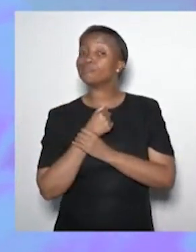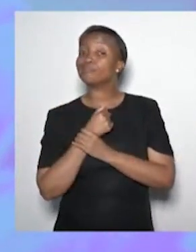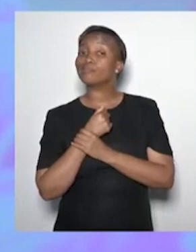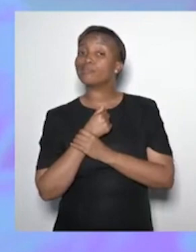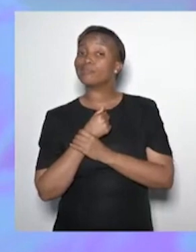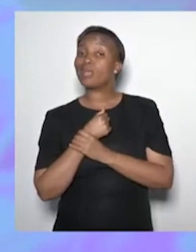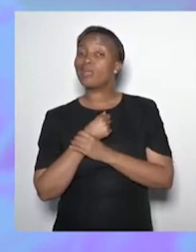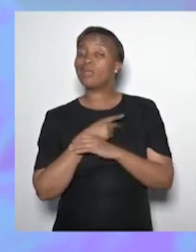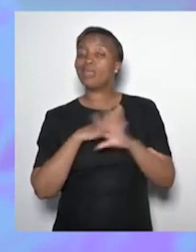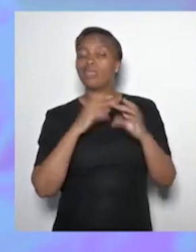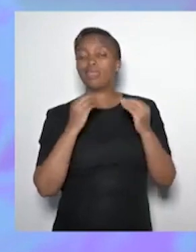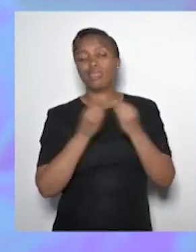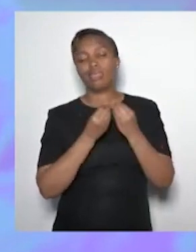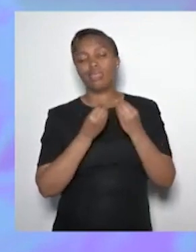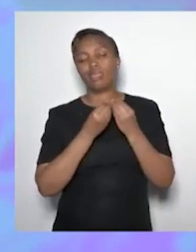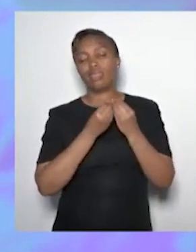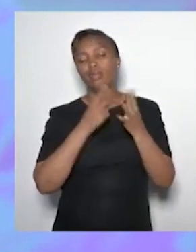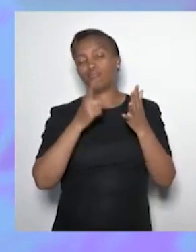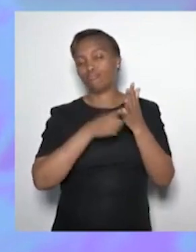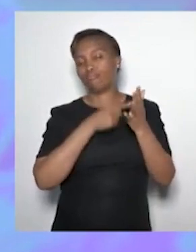things went wrong.